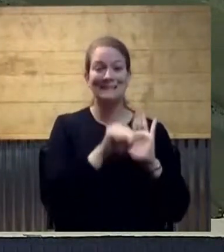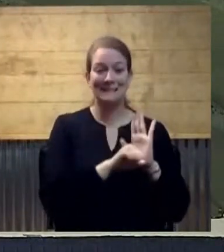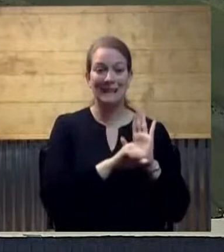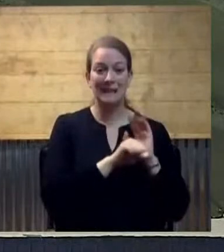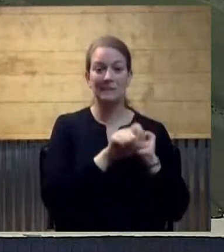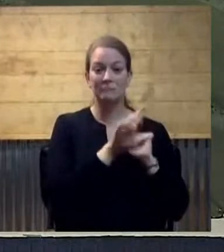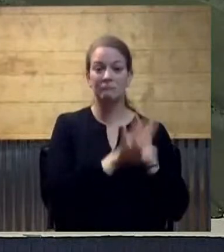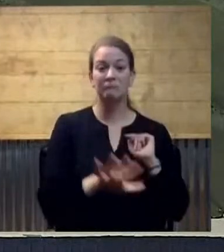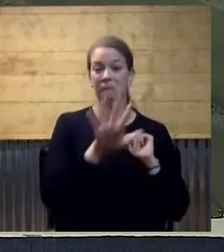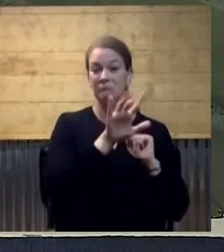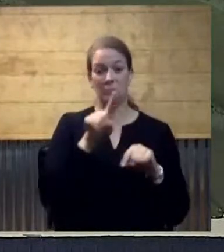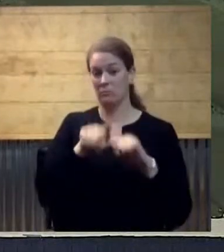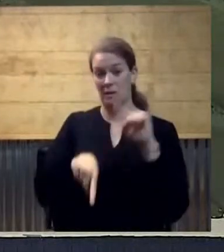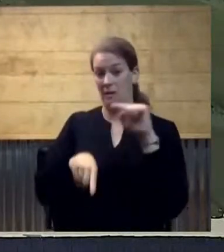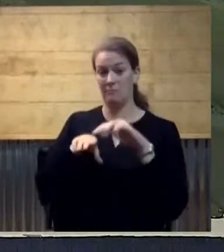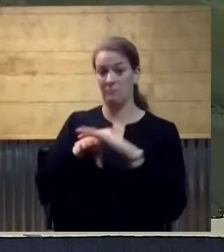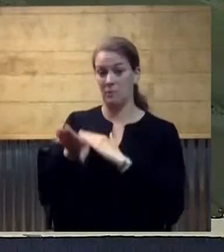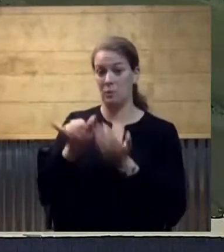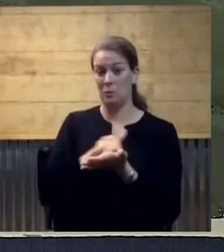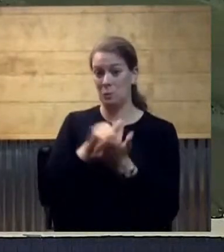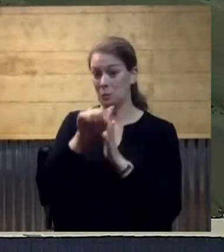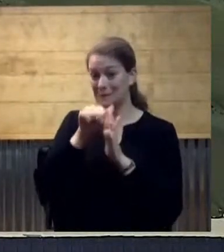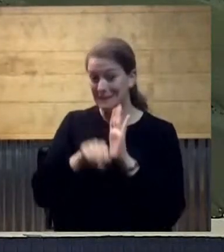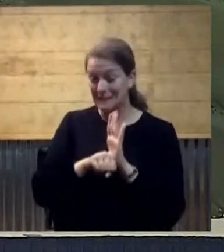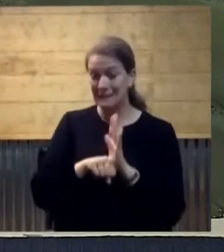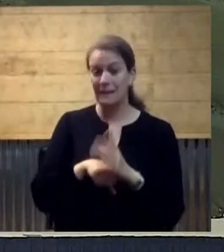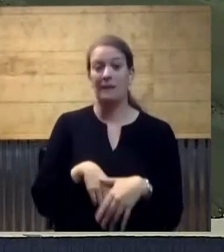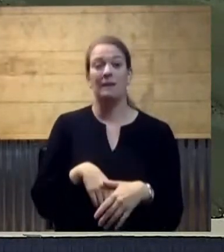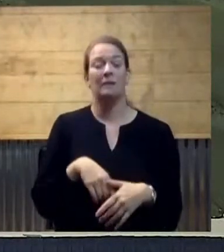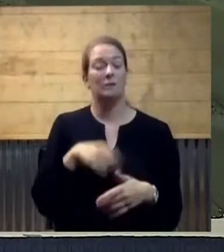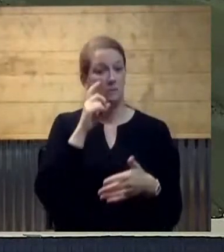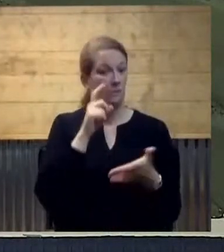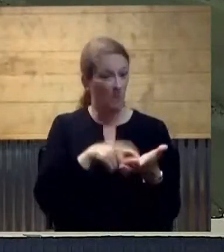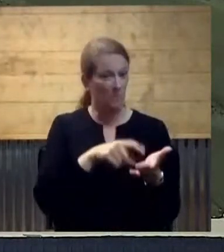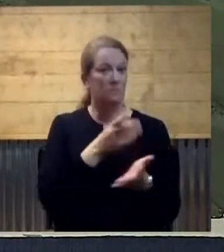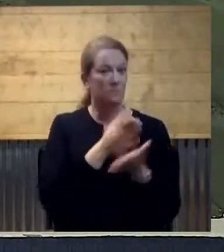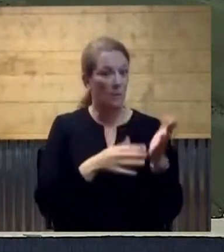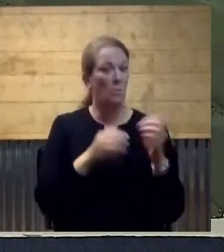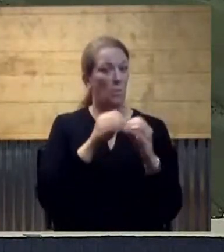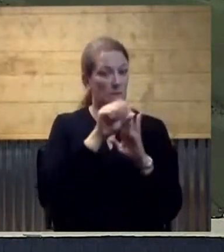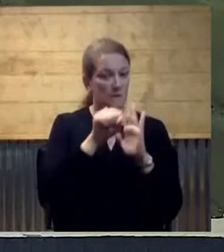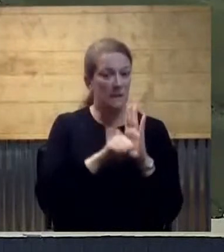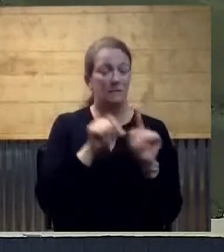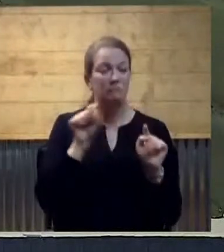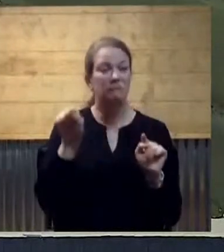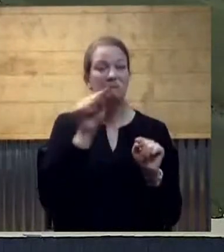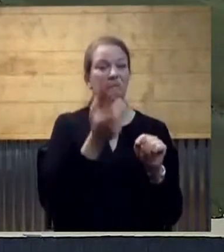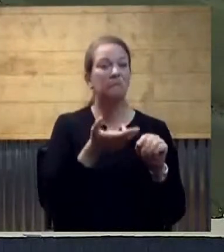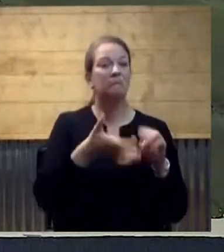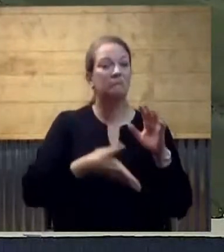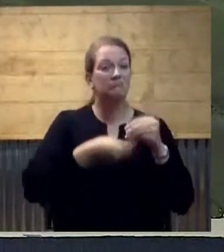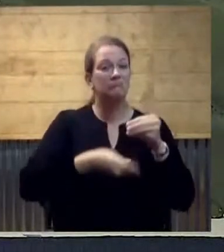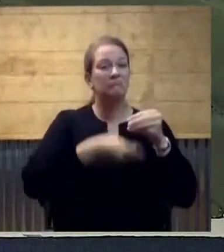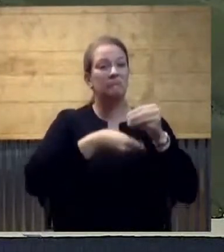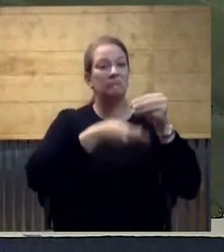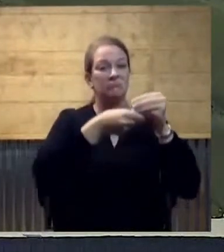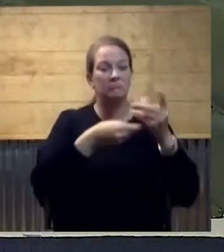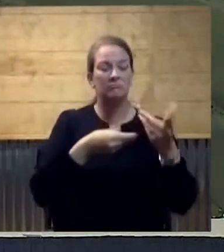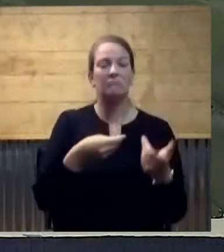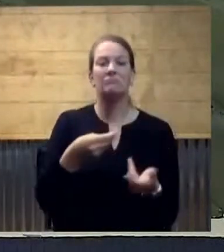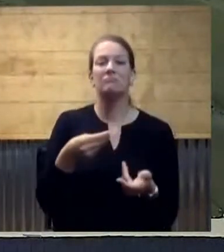country. You do see some troubling signs in New York, the mass gatherings, Fire